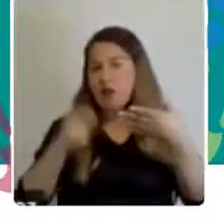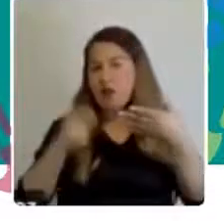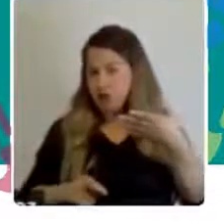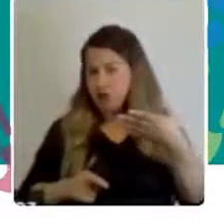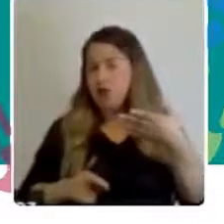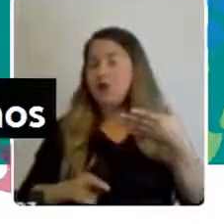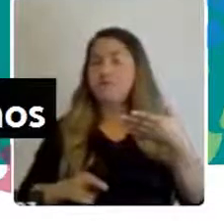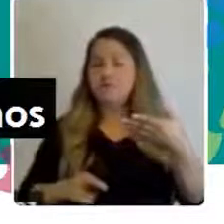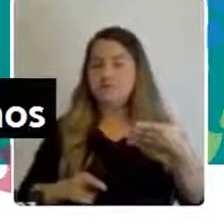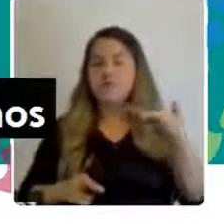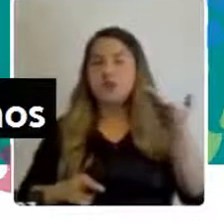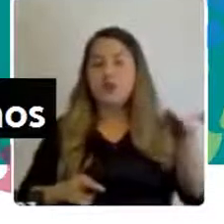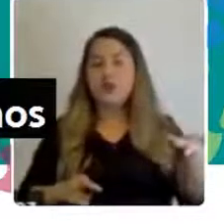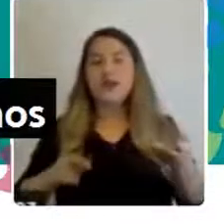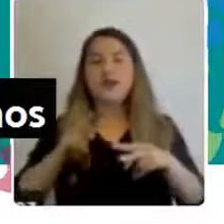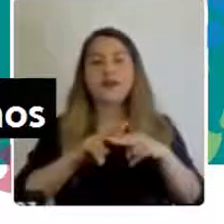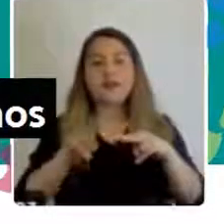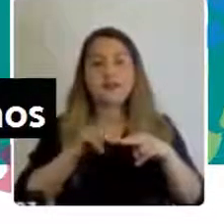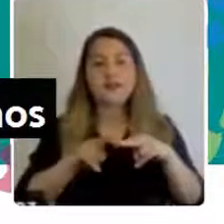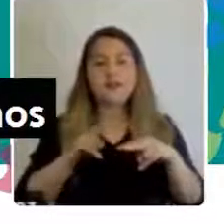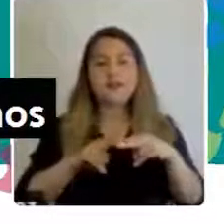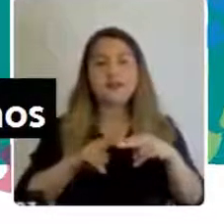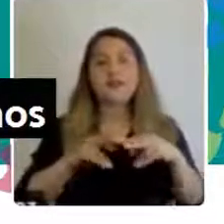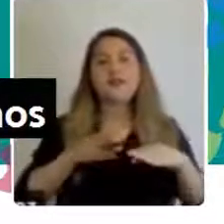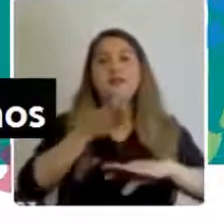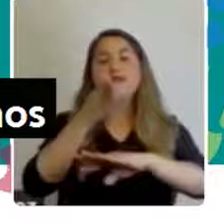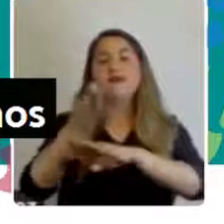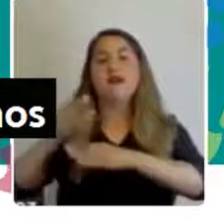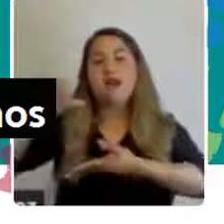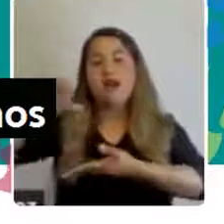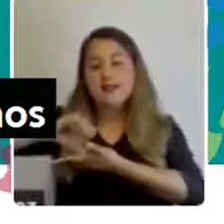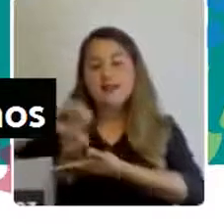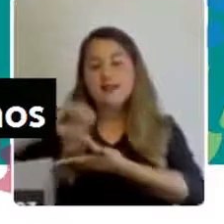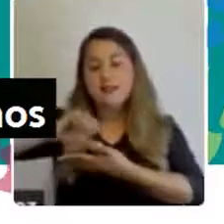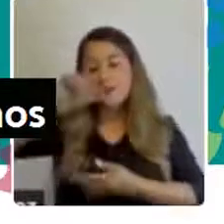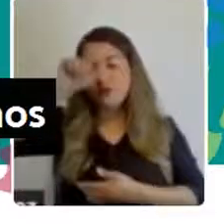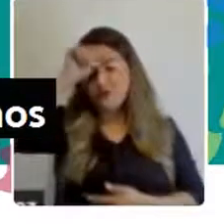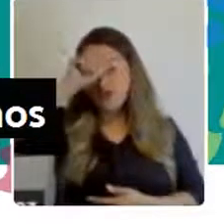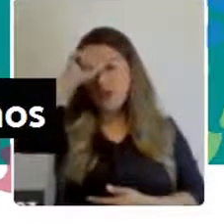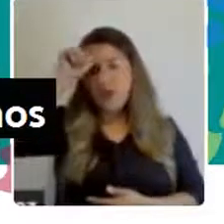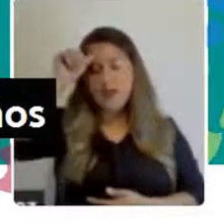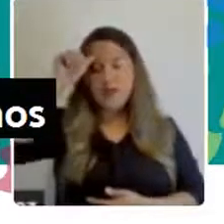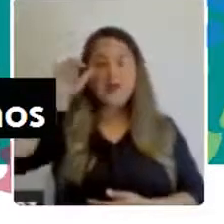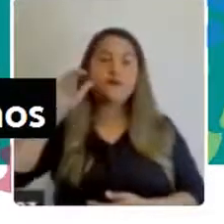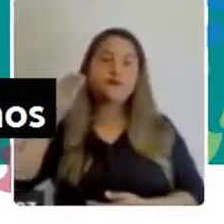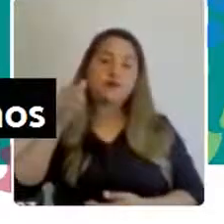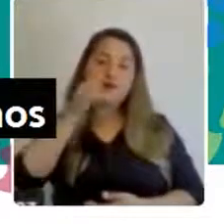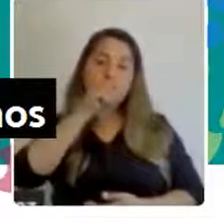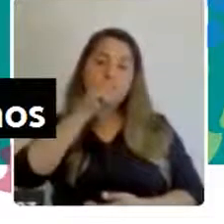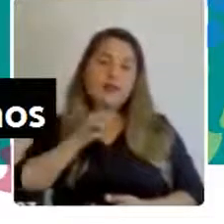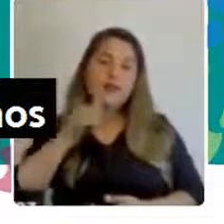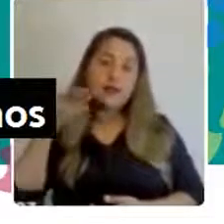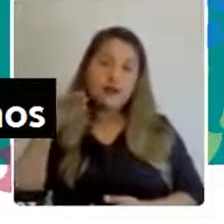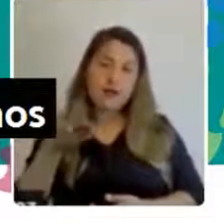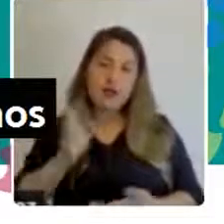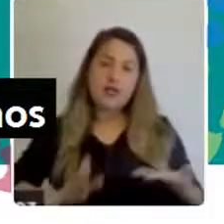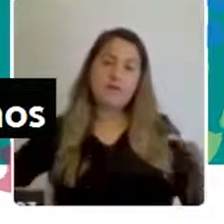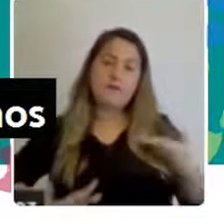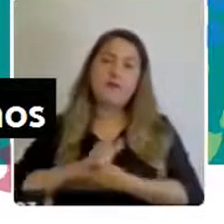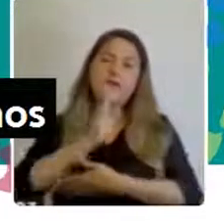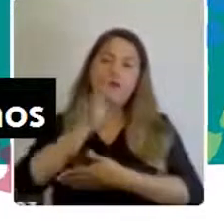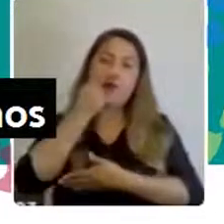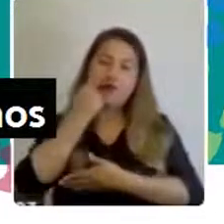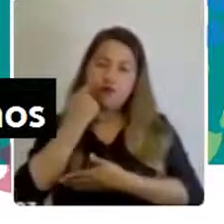clinical center. So we start from the test, the screening test, and we complete the tour